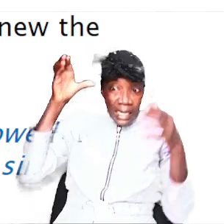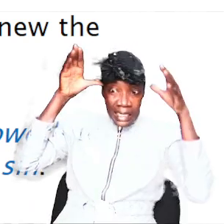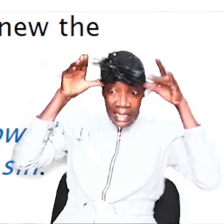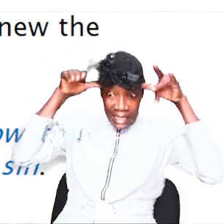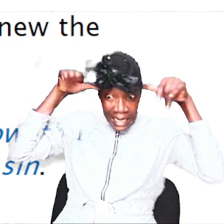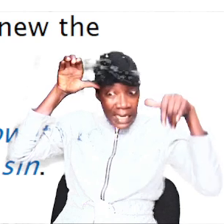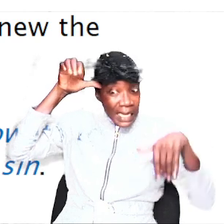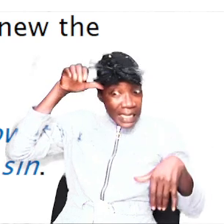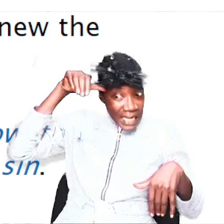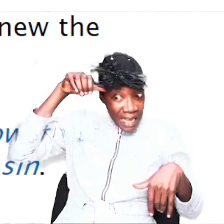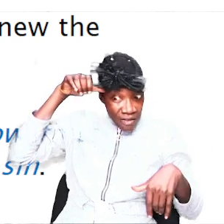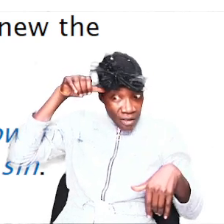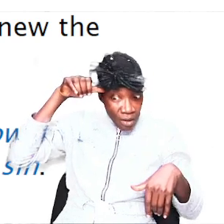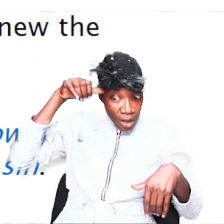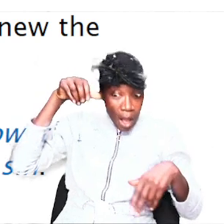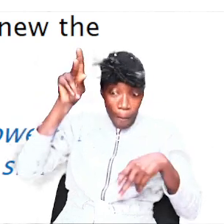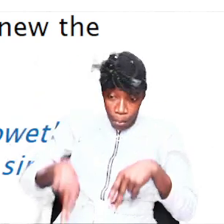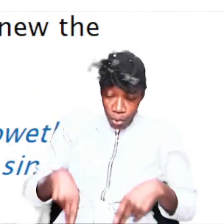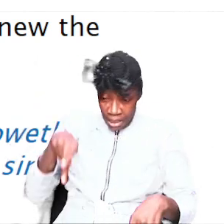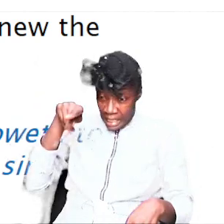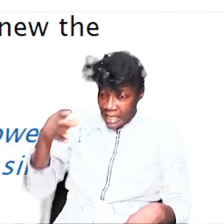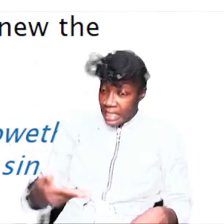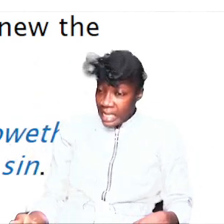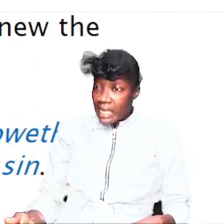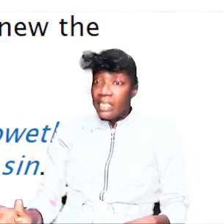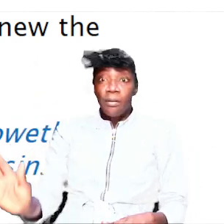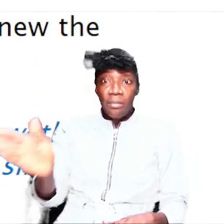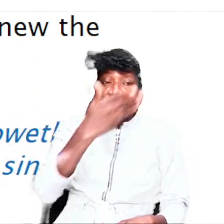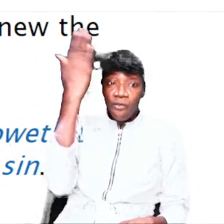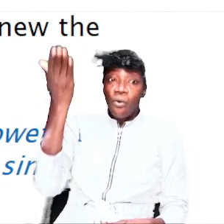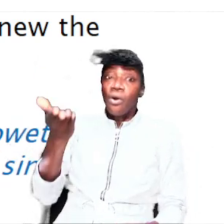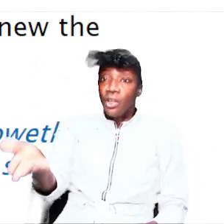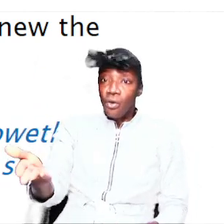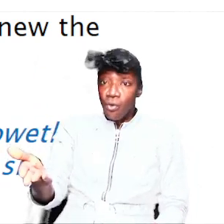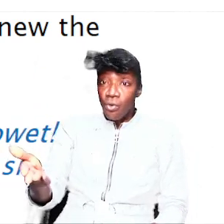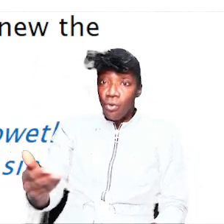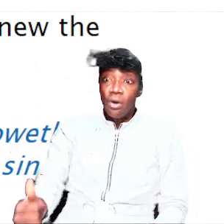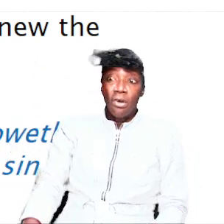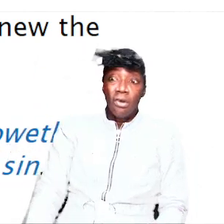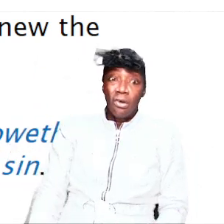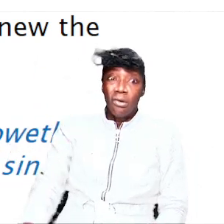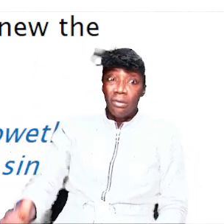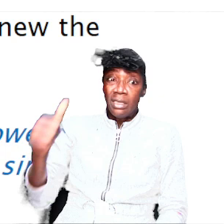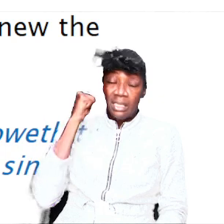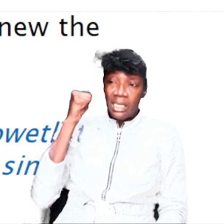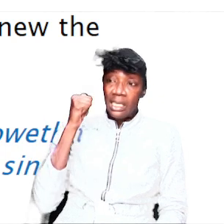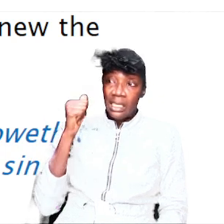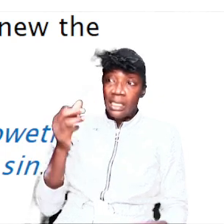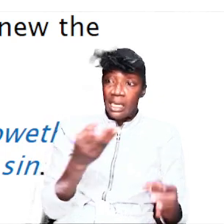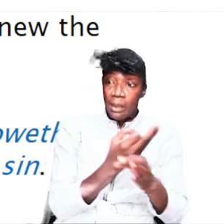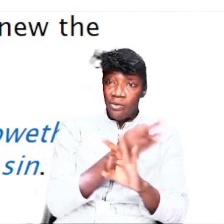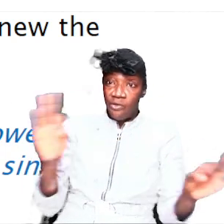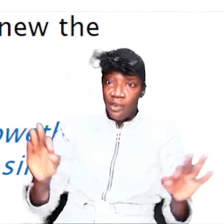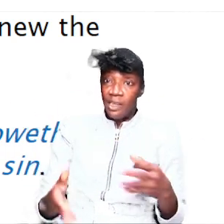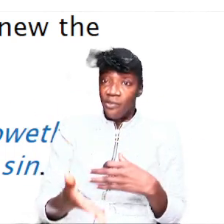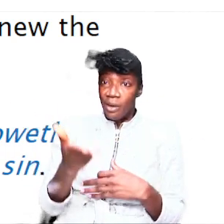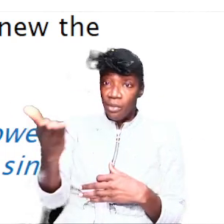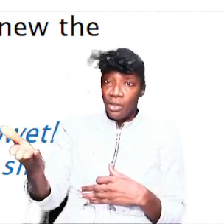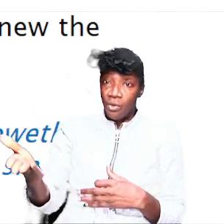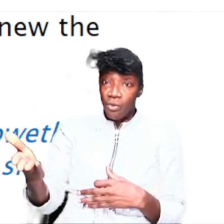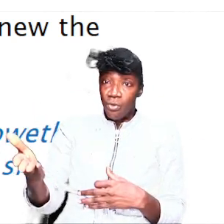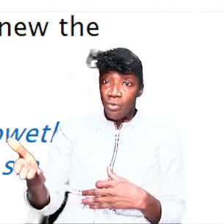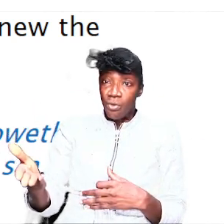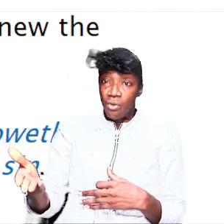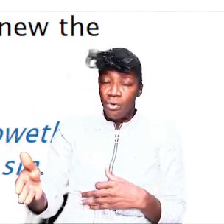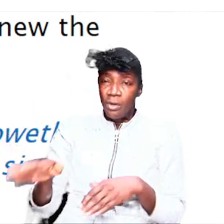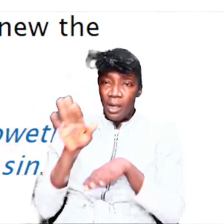we have to resist him. That is why James tells us, resist him and he will flee from you. The king said, I